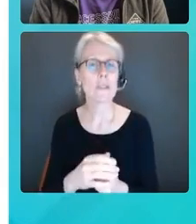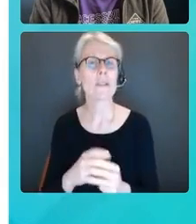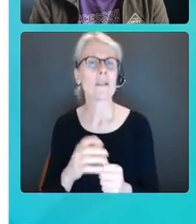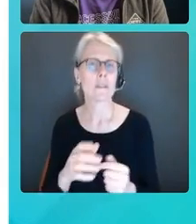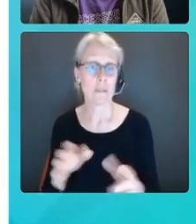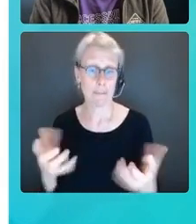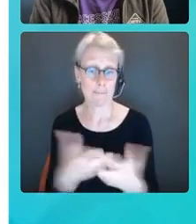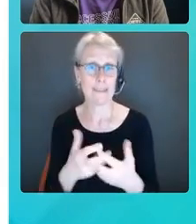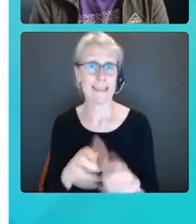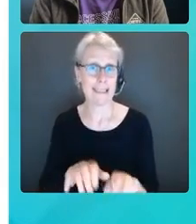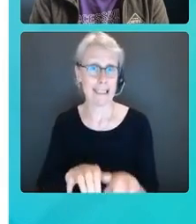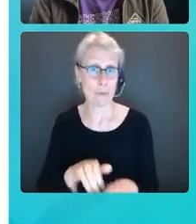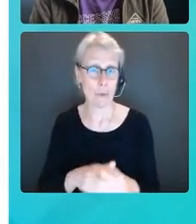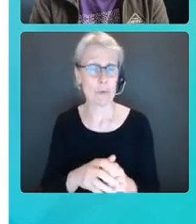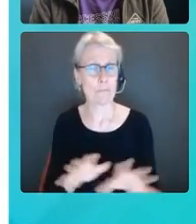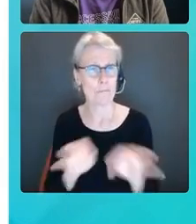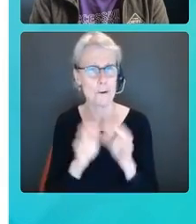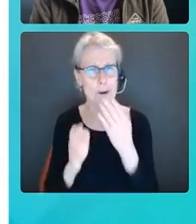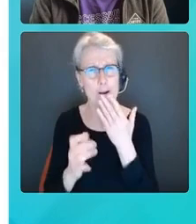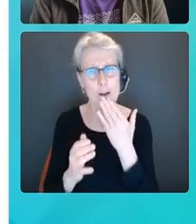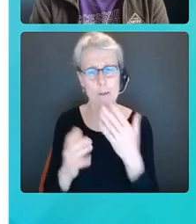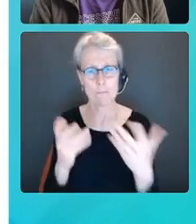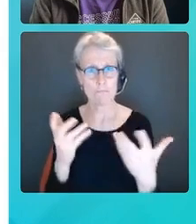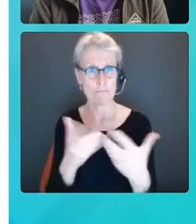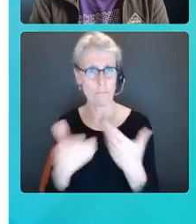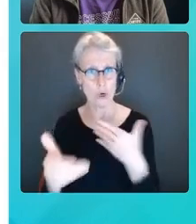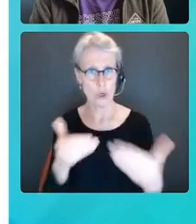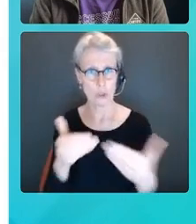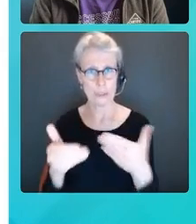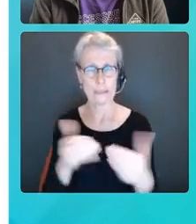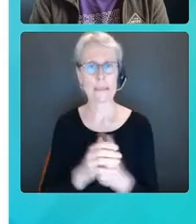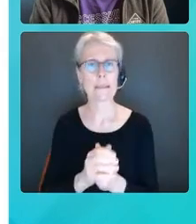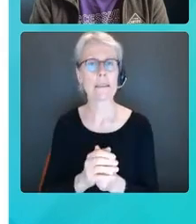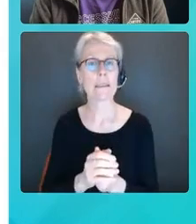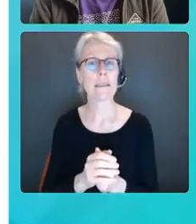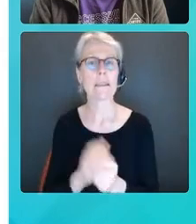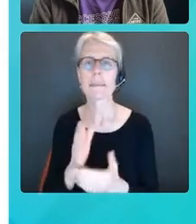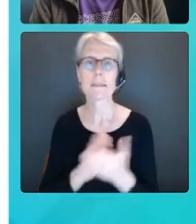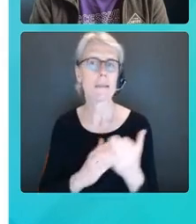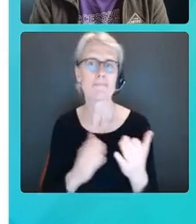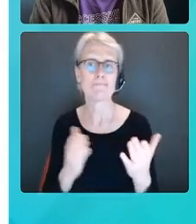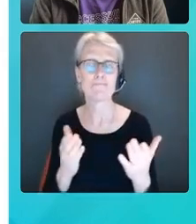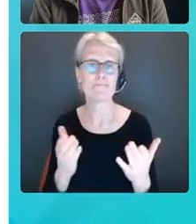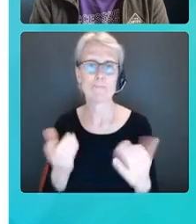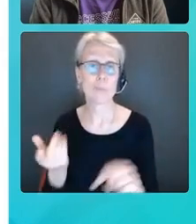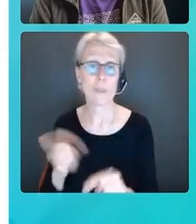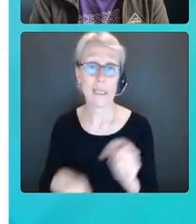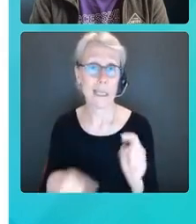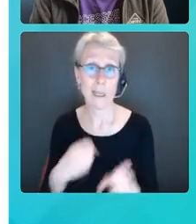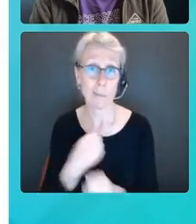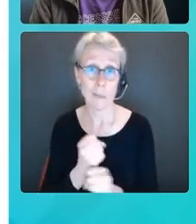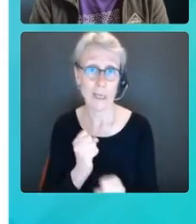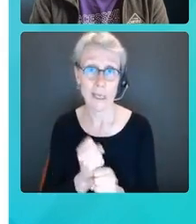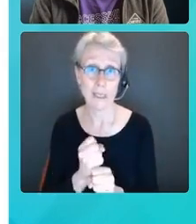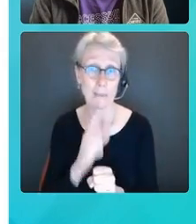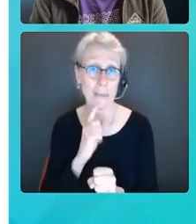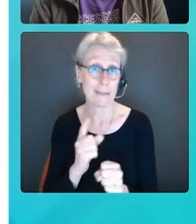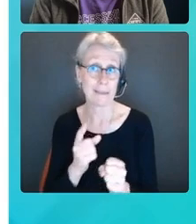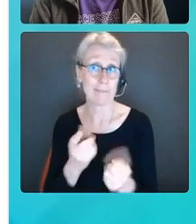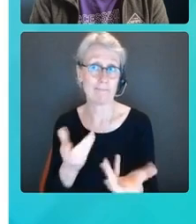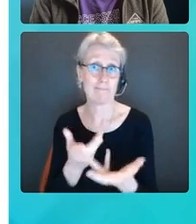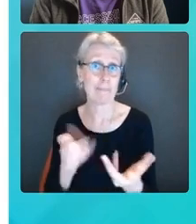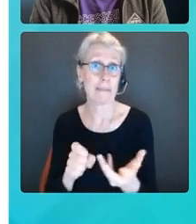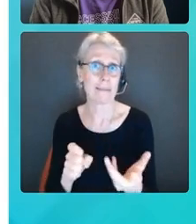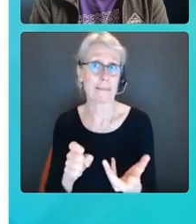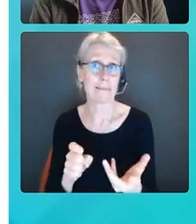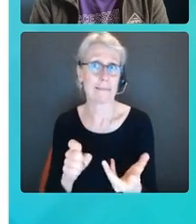contrast. Some things, though, we simply will not be able to make it. It's the inherent functionality of it. You have to have vision,